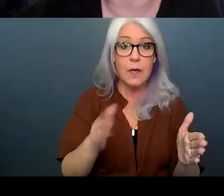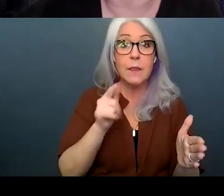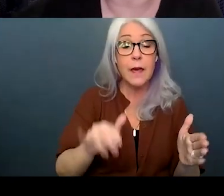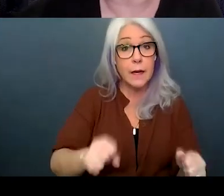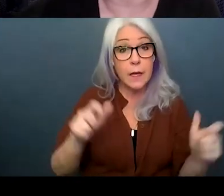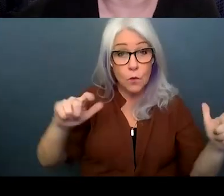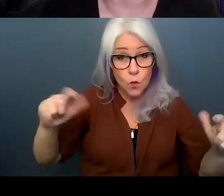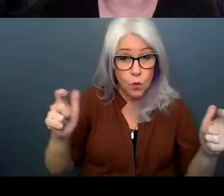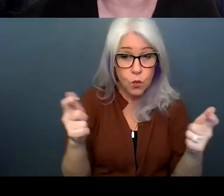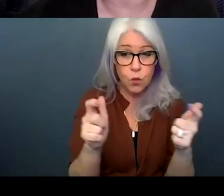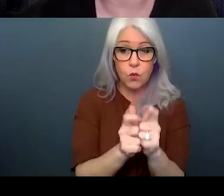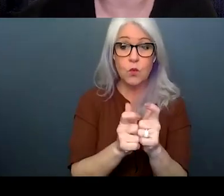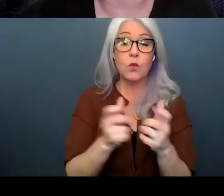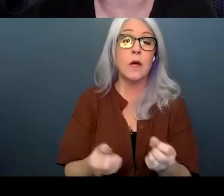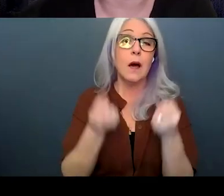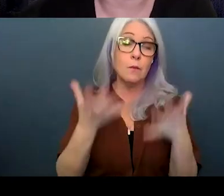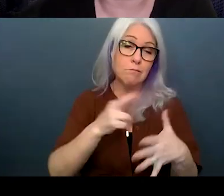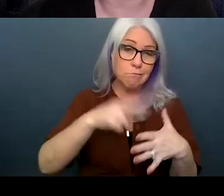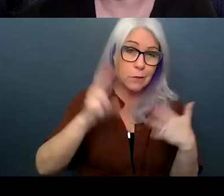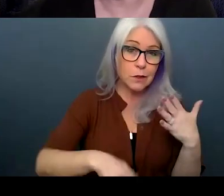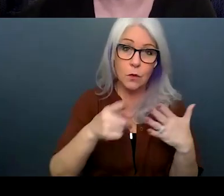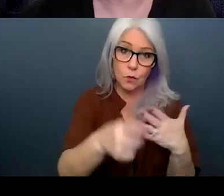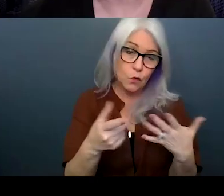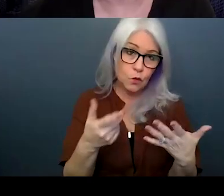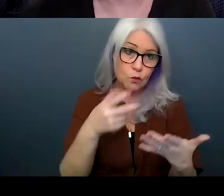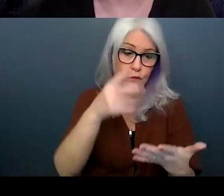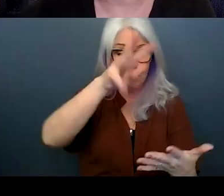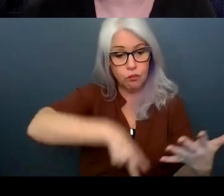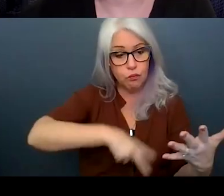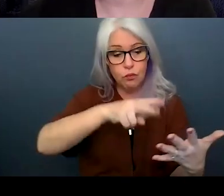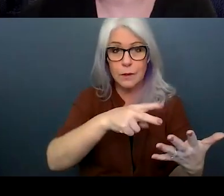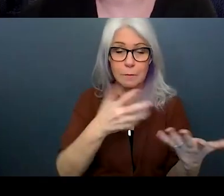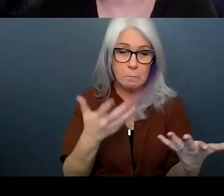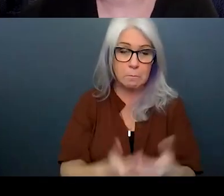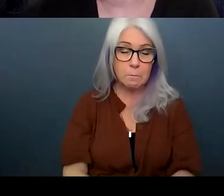number of results you receive, sometimes significantly.